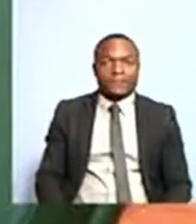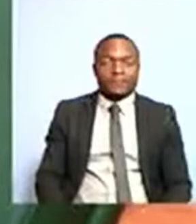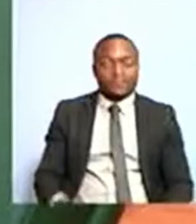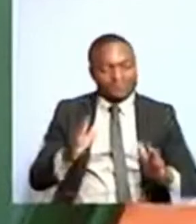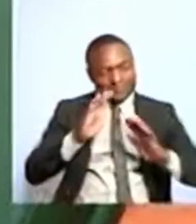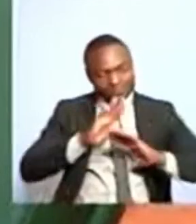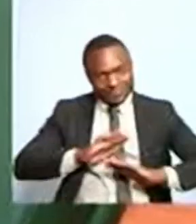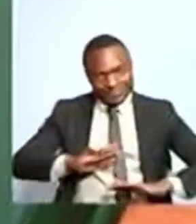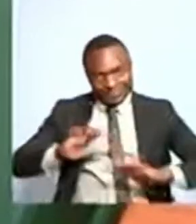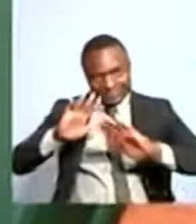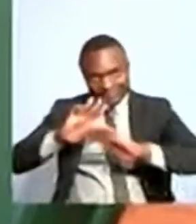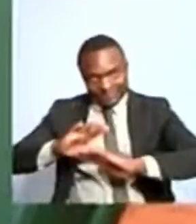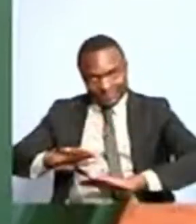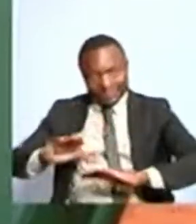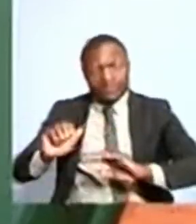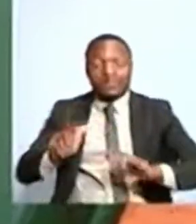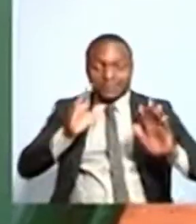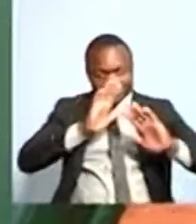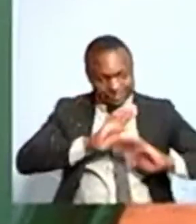Order.